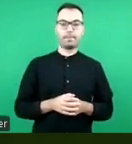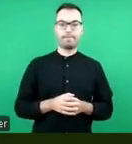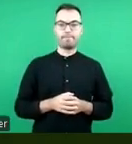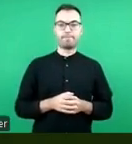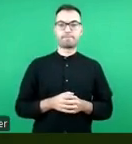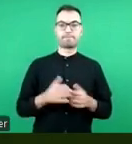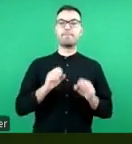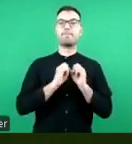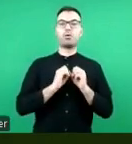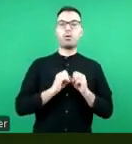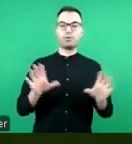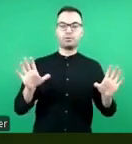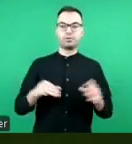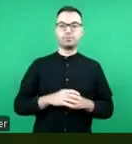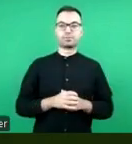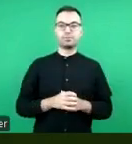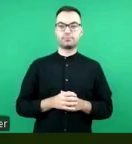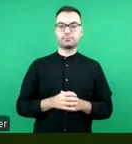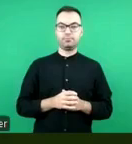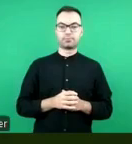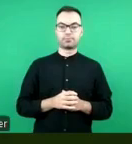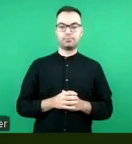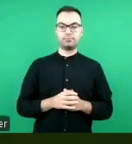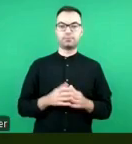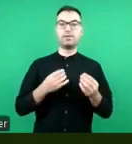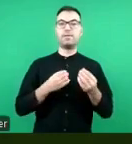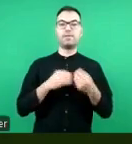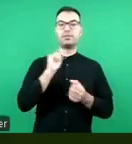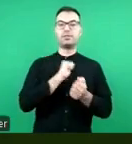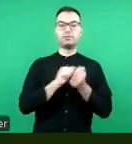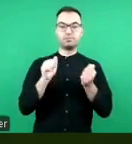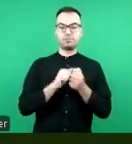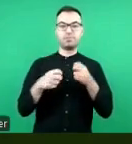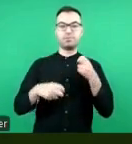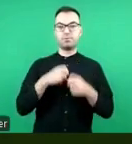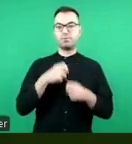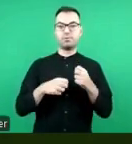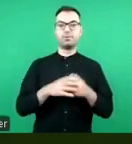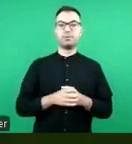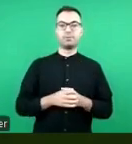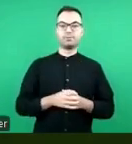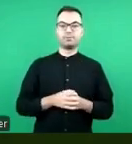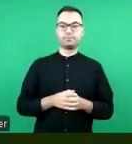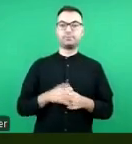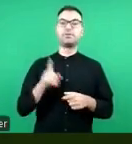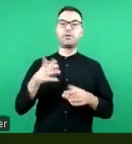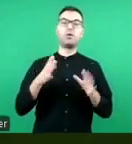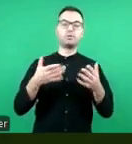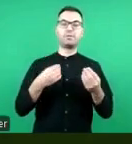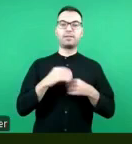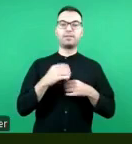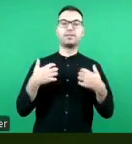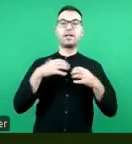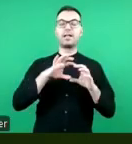And of course, the more disturbance you have, the more disturbance species you will find, and at the